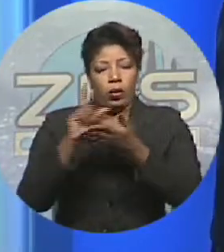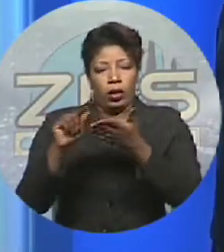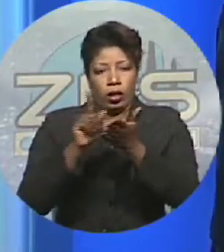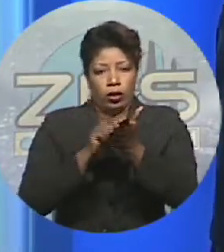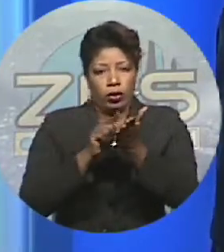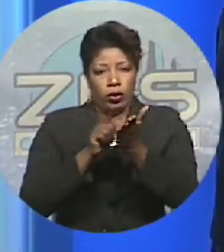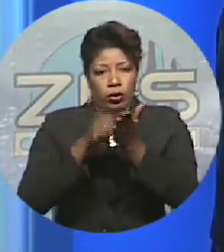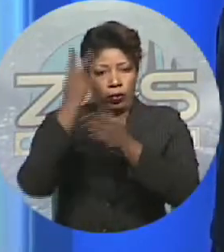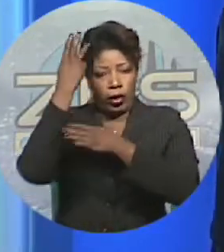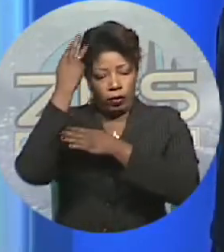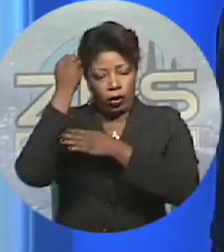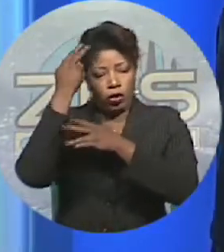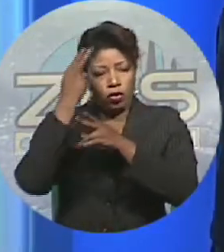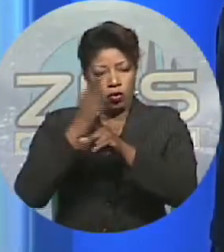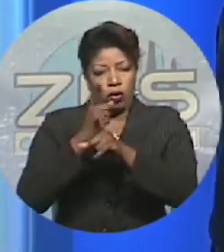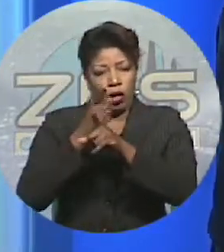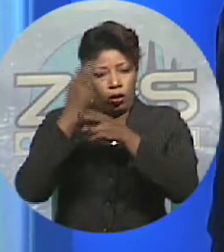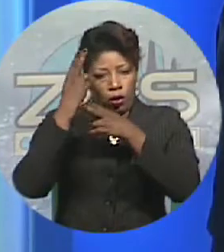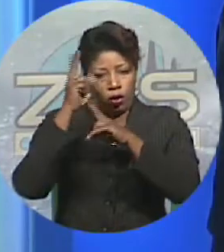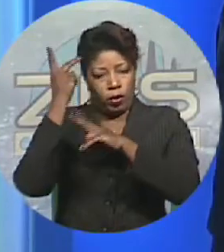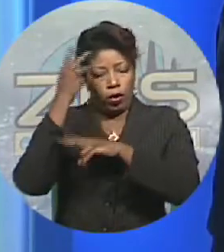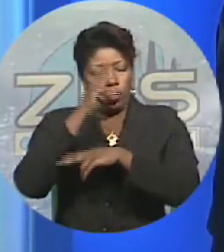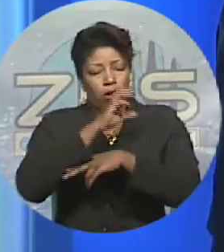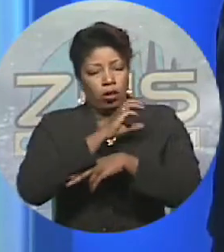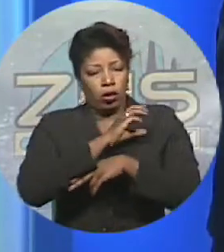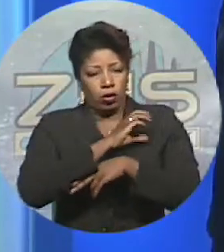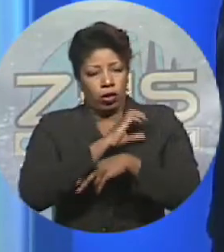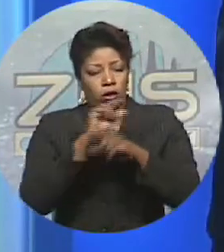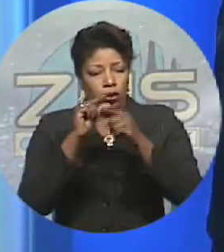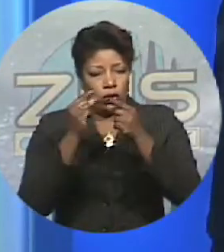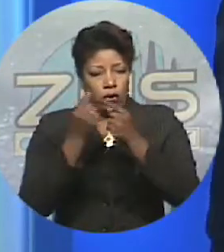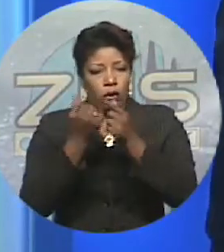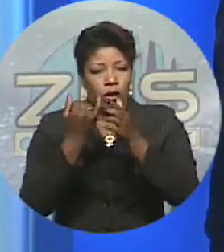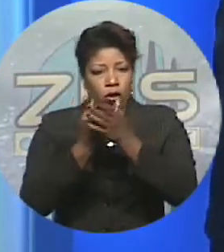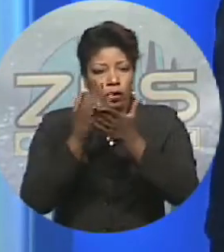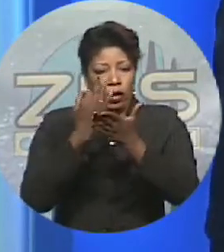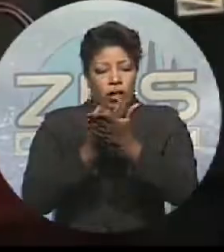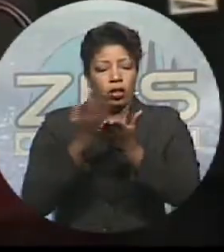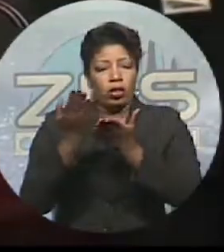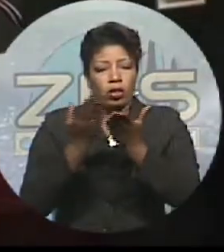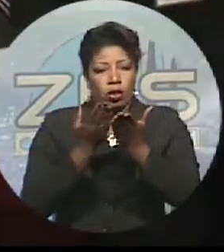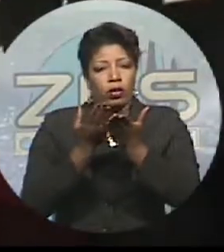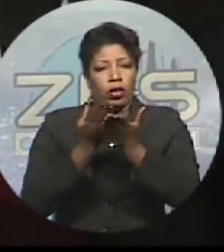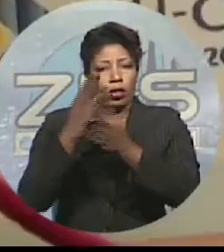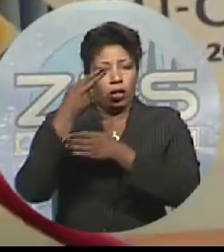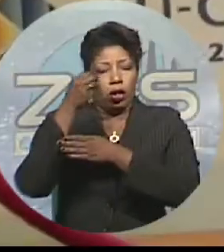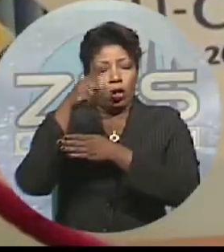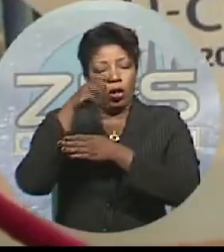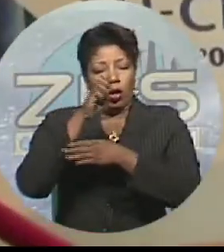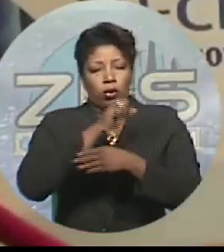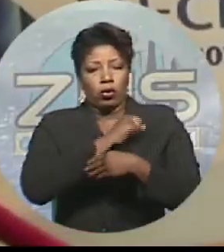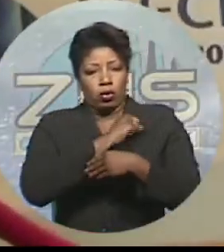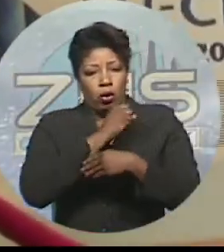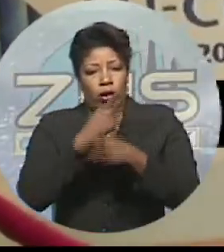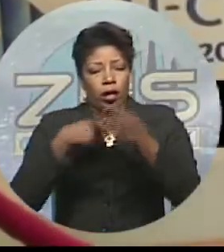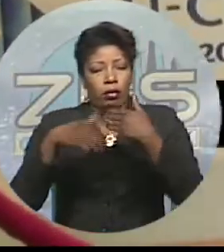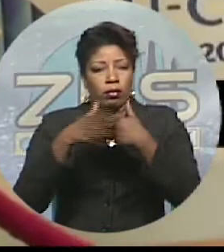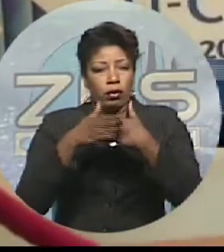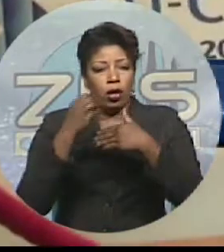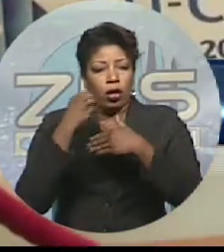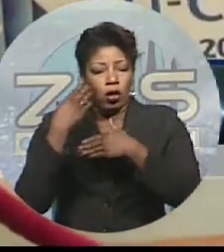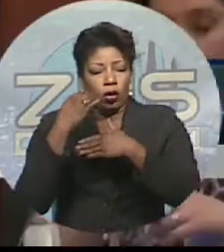edition. Prime Minister the Right Honorable Perry Christie and his delegation, which included Financial Services Minister Hope Strawn, returned to the